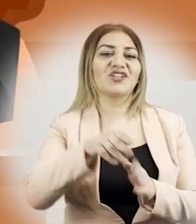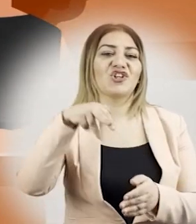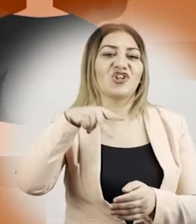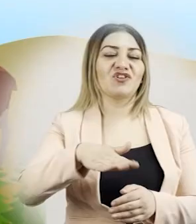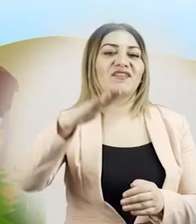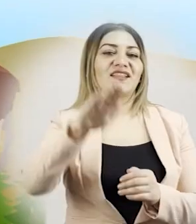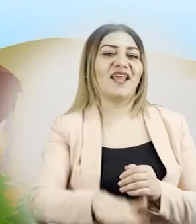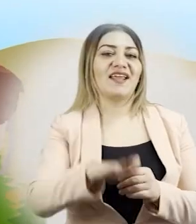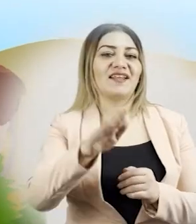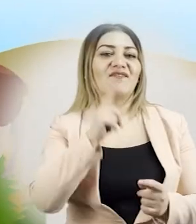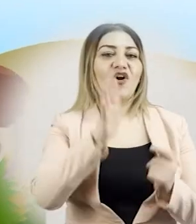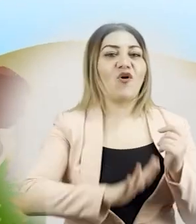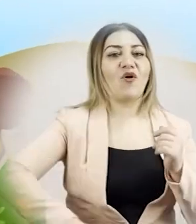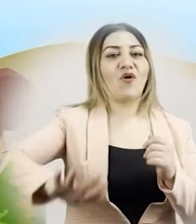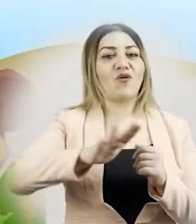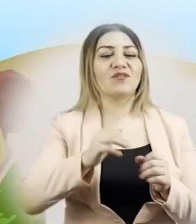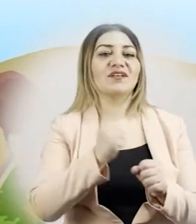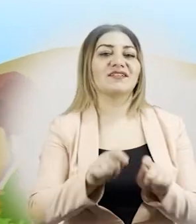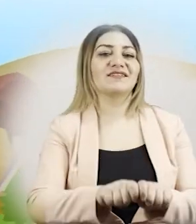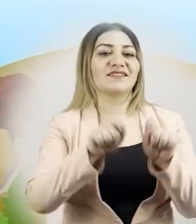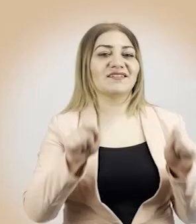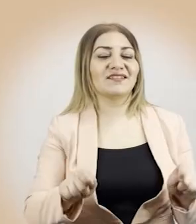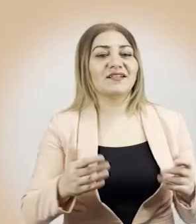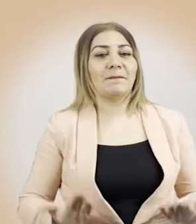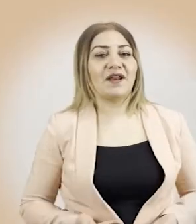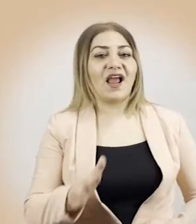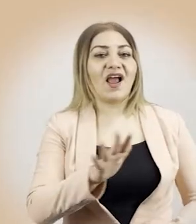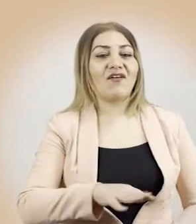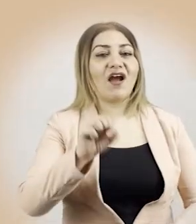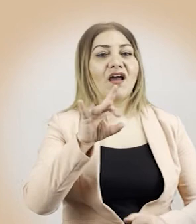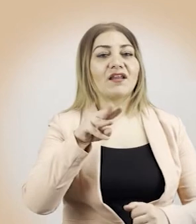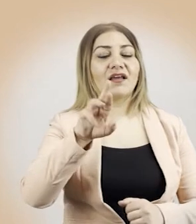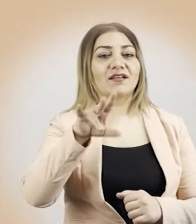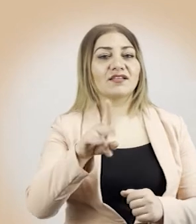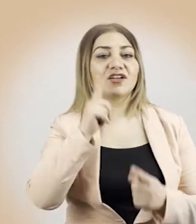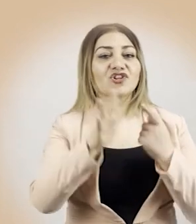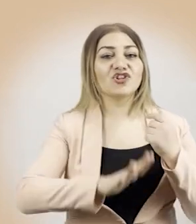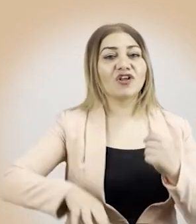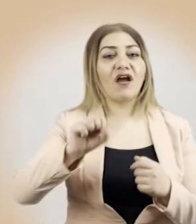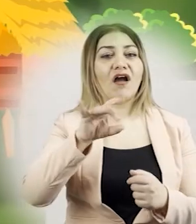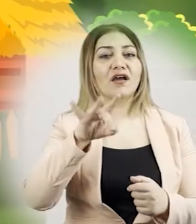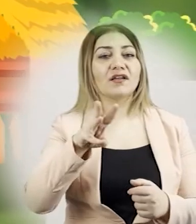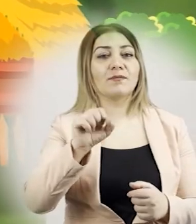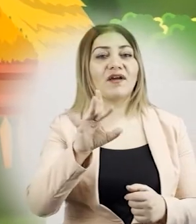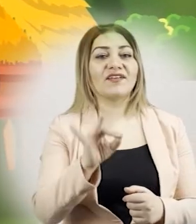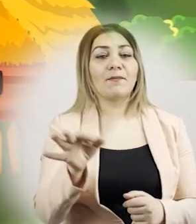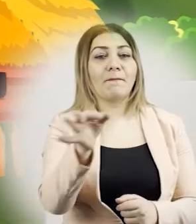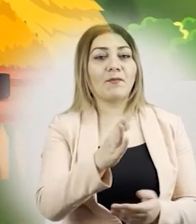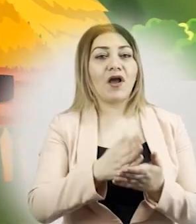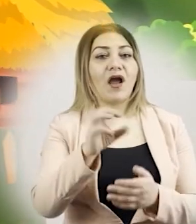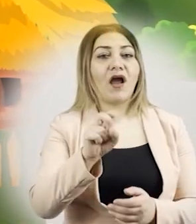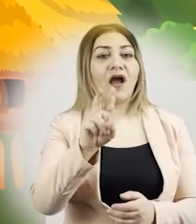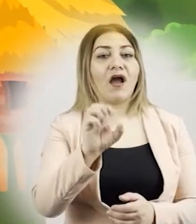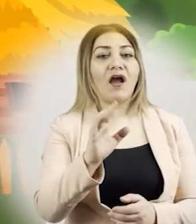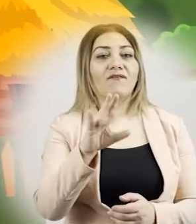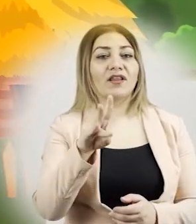began to descend to the plains to establish their settlements in the Ararat Valley. In Amavir region, there is a village called Agavnatun.